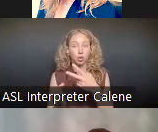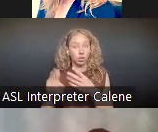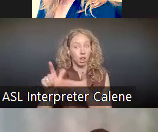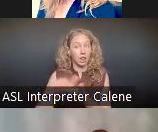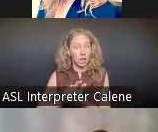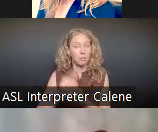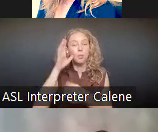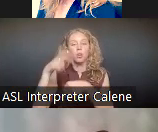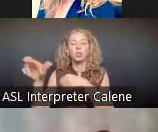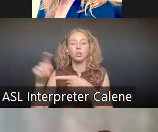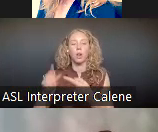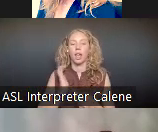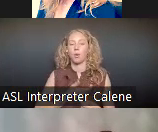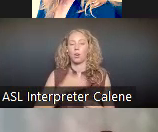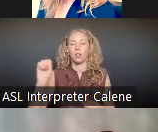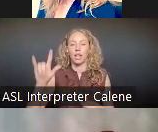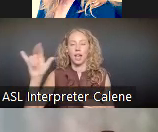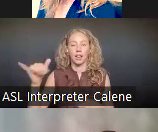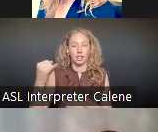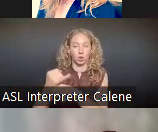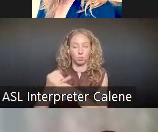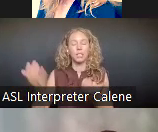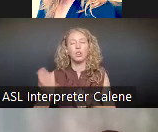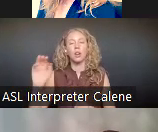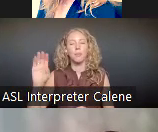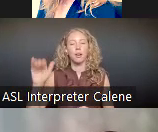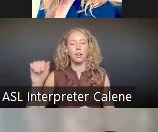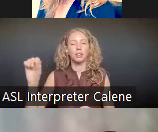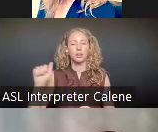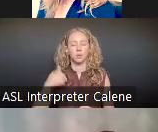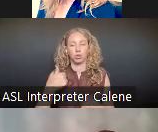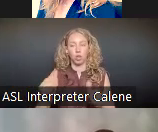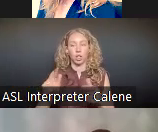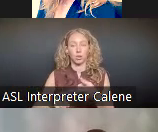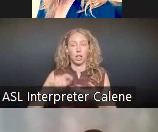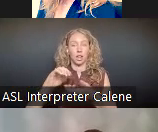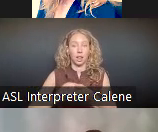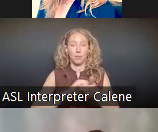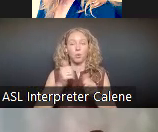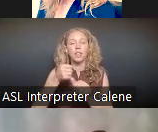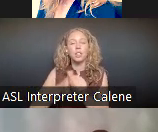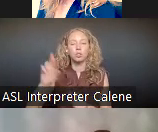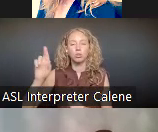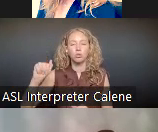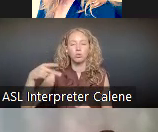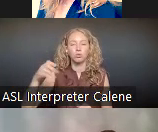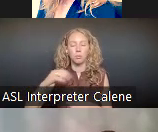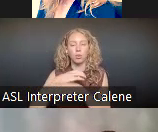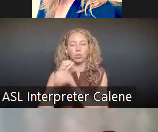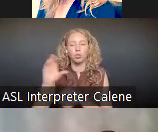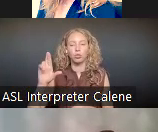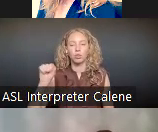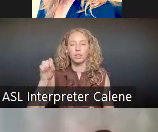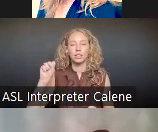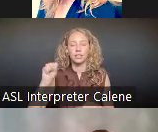SALI Institute. But here at MCASA, we do our best to collaborate with not only each rape crisis center, but the SAFE programs and